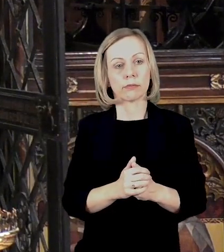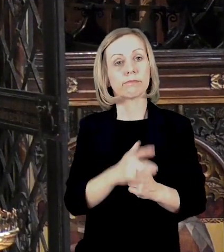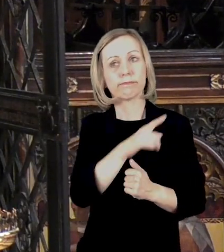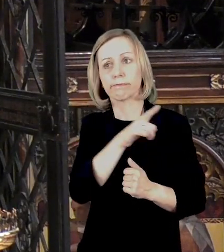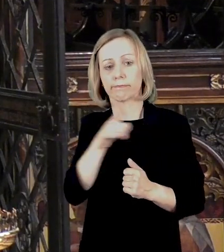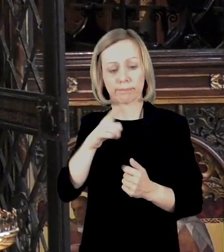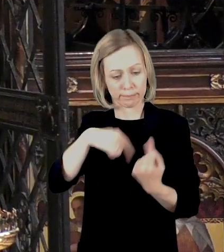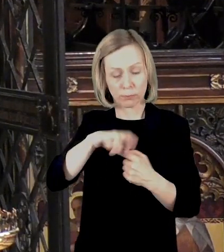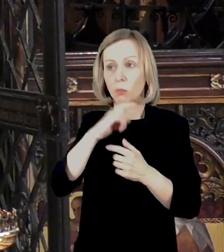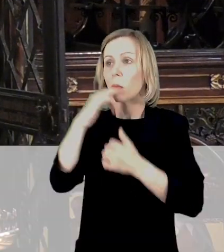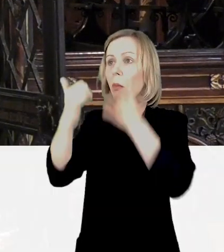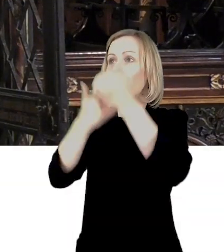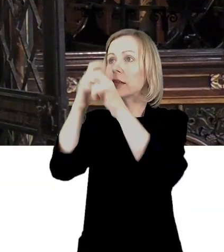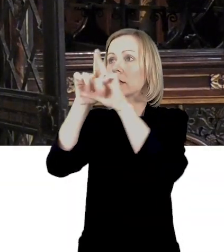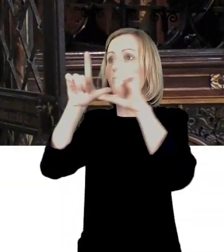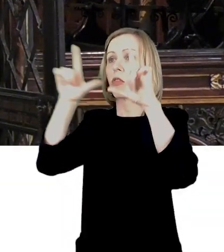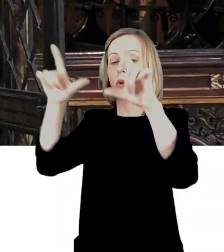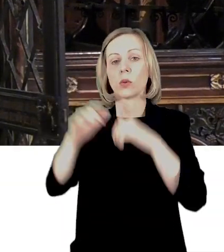Let us bless the Lord.